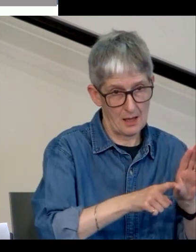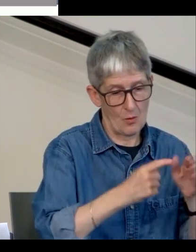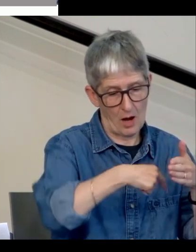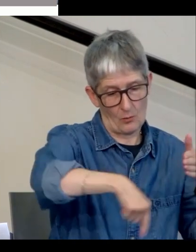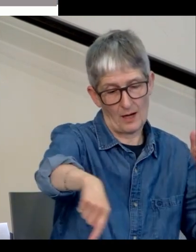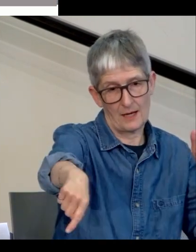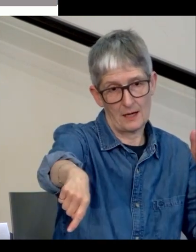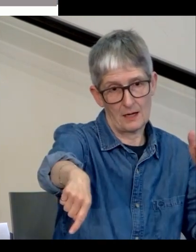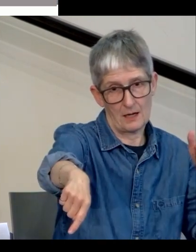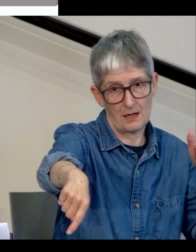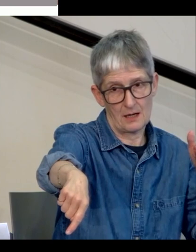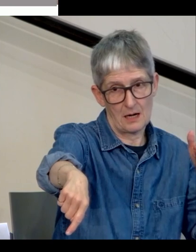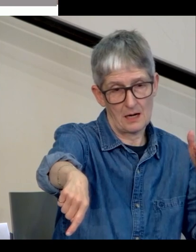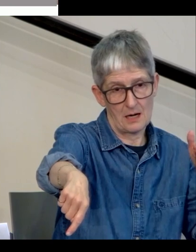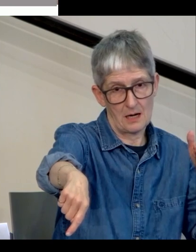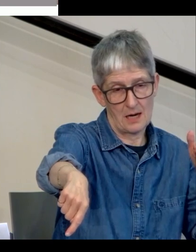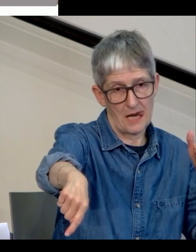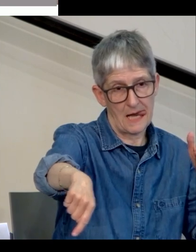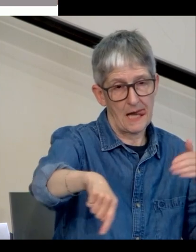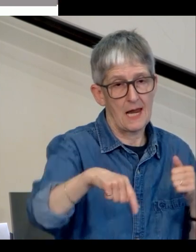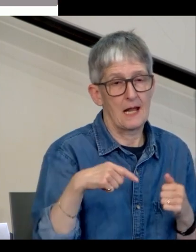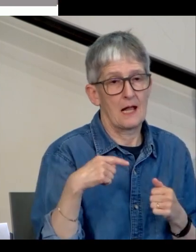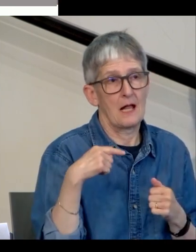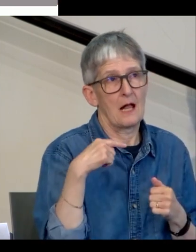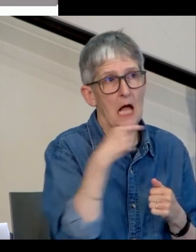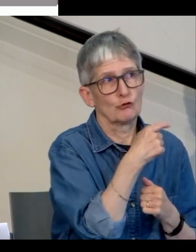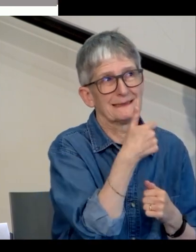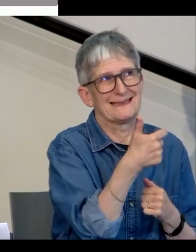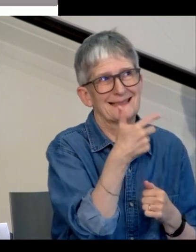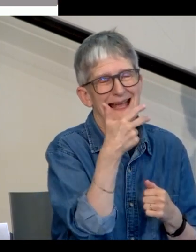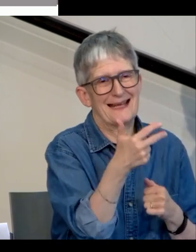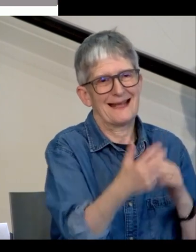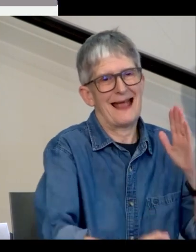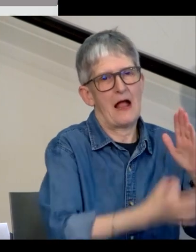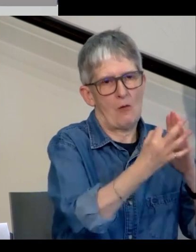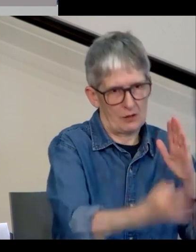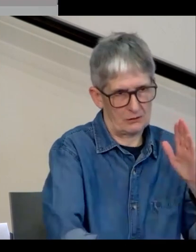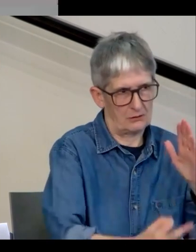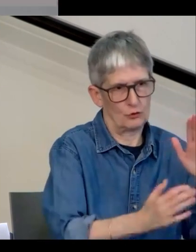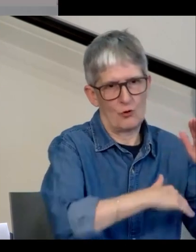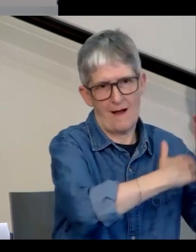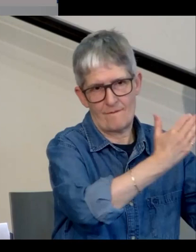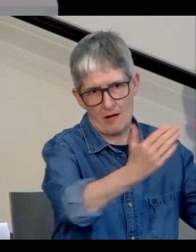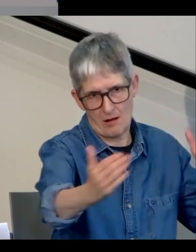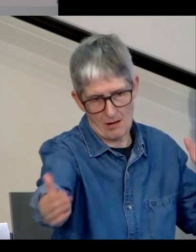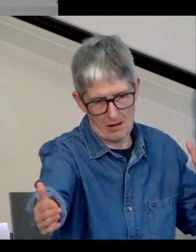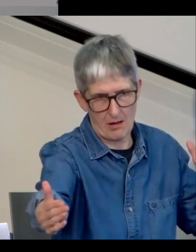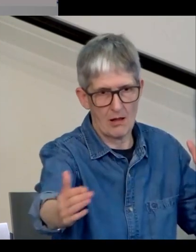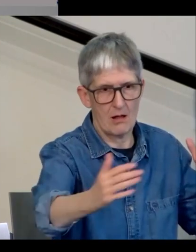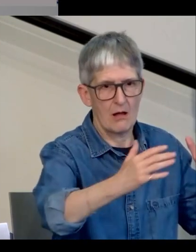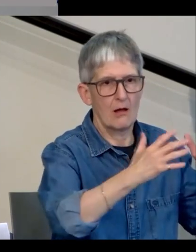week. In hours, that is 168 hours that we're looking for that prayer room, the